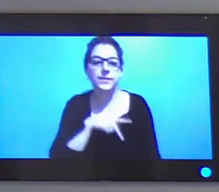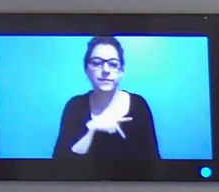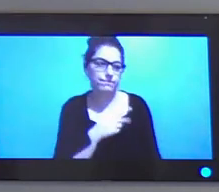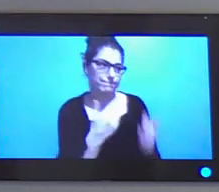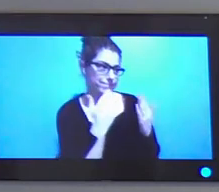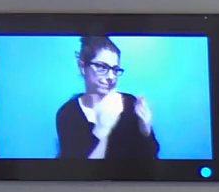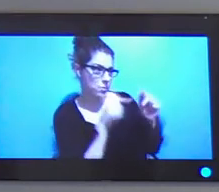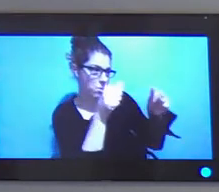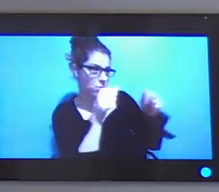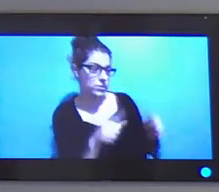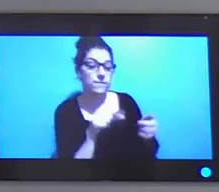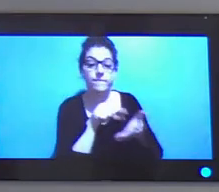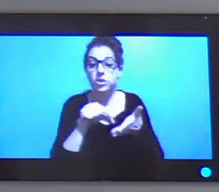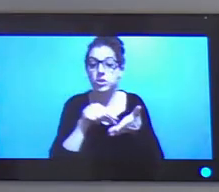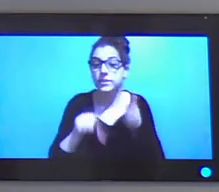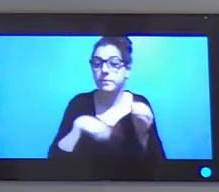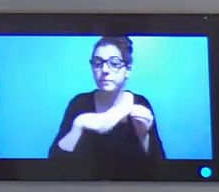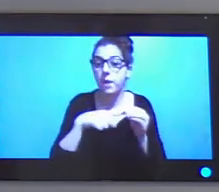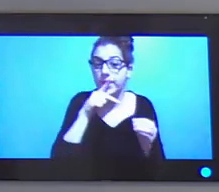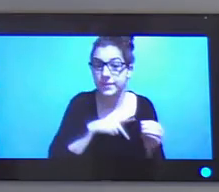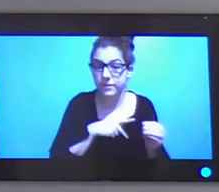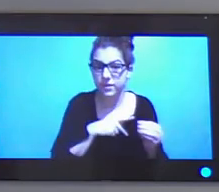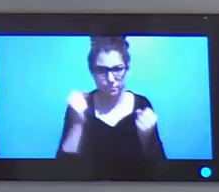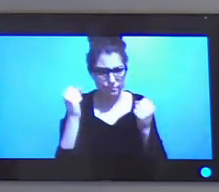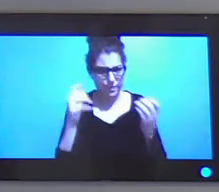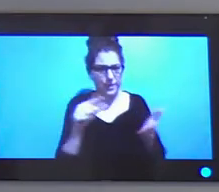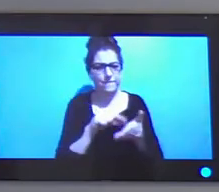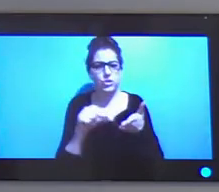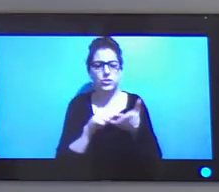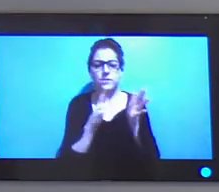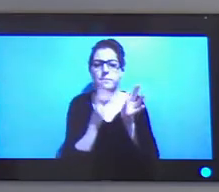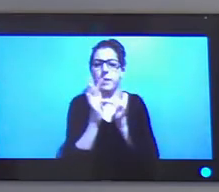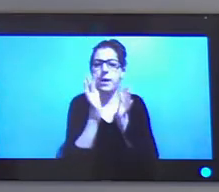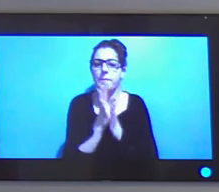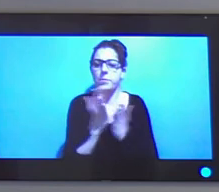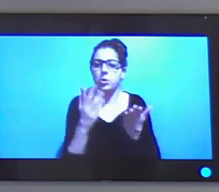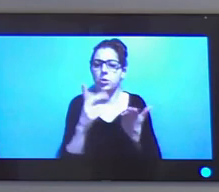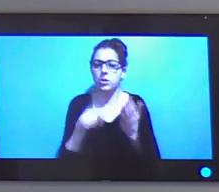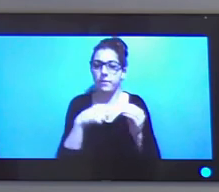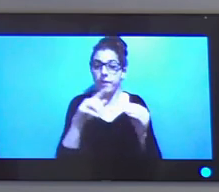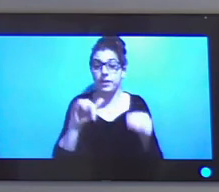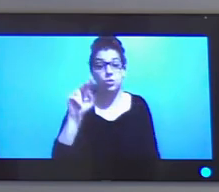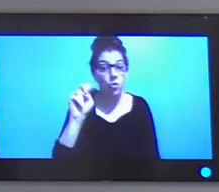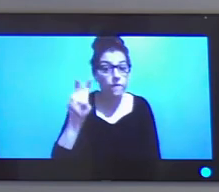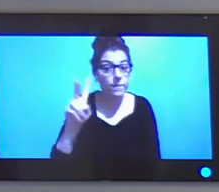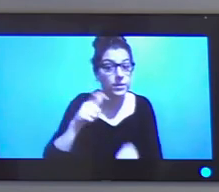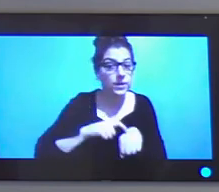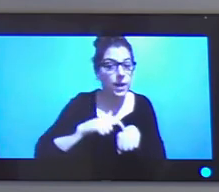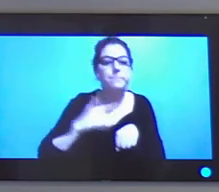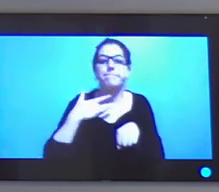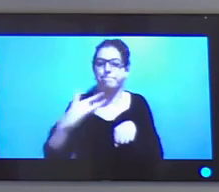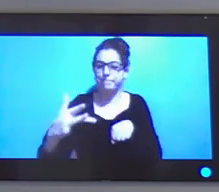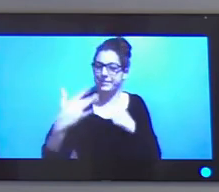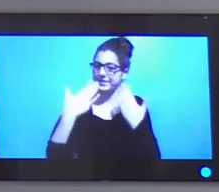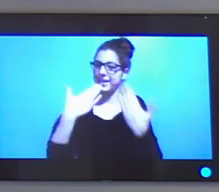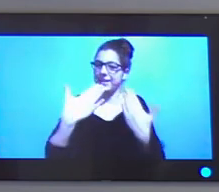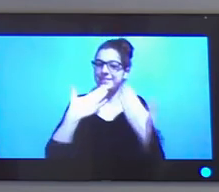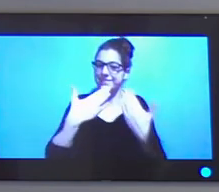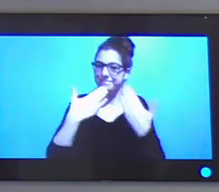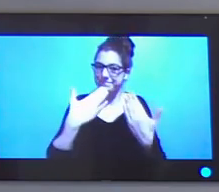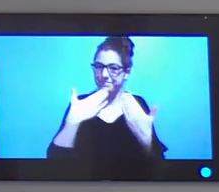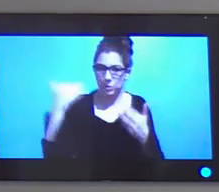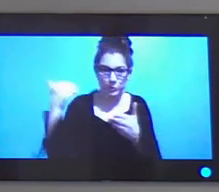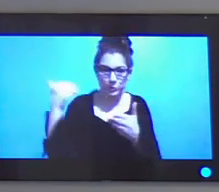about Thanksgiving. A lot of verses in the Bible about Thanksgiving. November is the time of giving thanks. We're almost there, around the